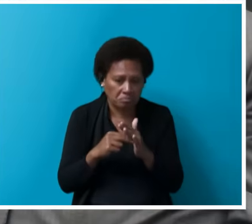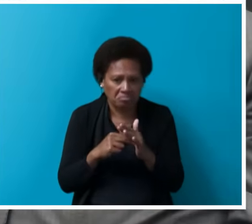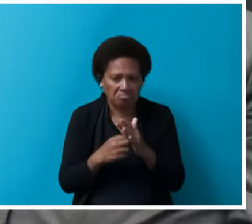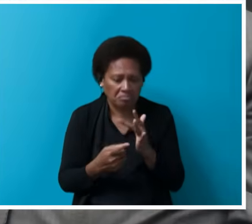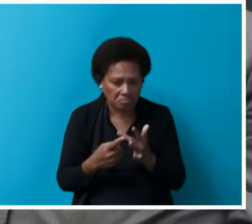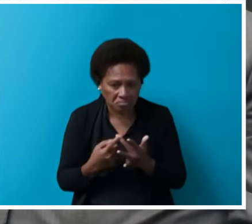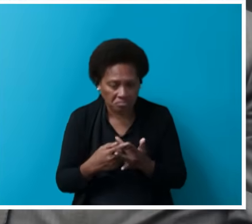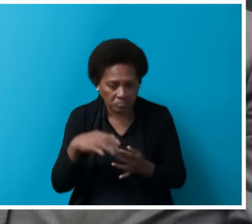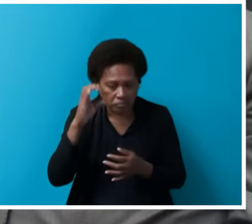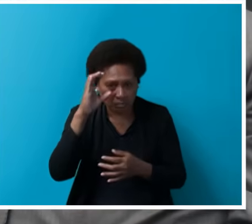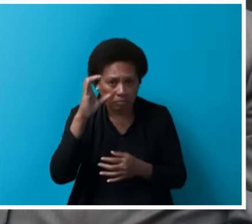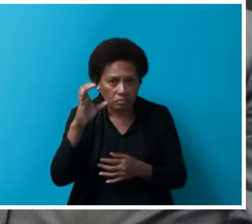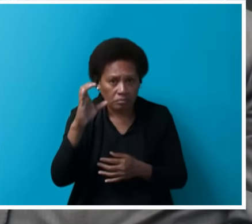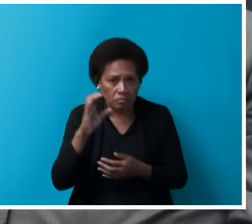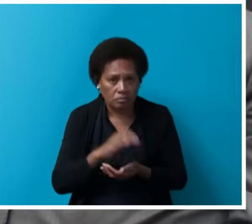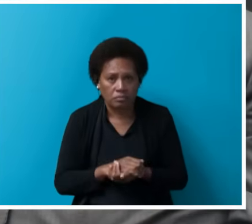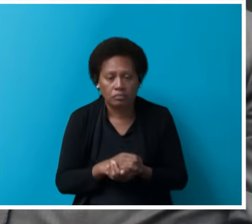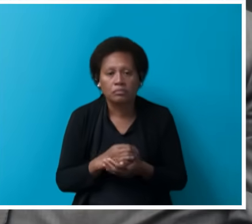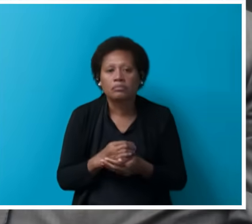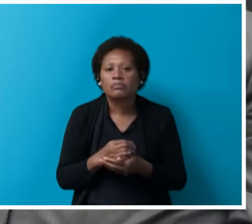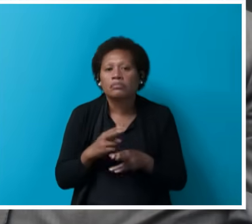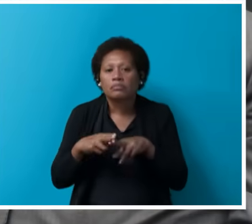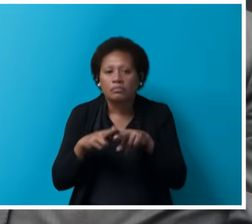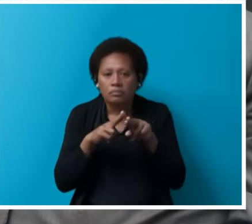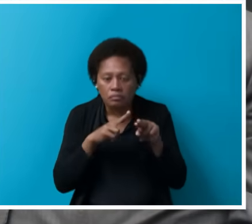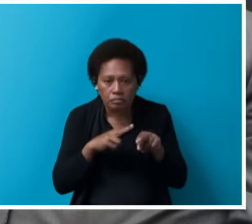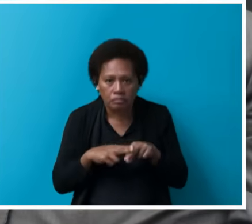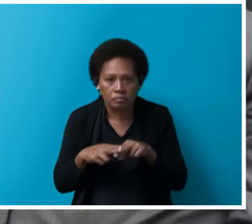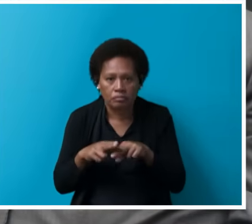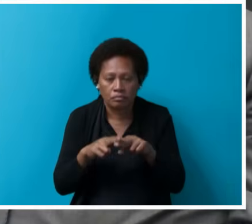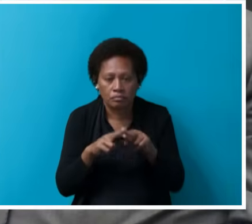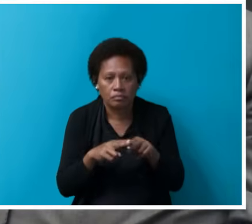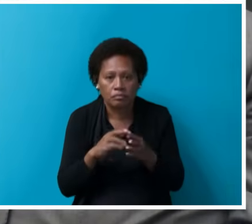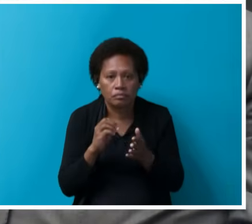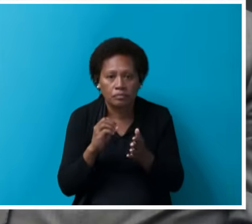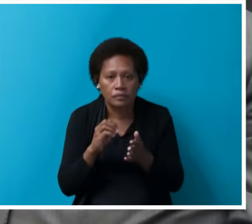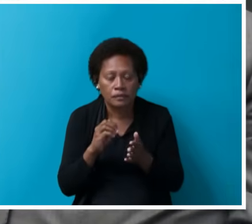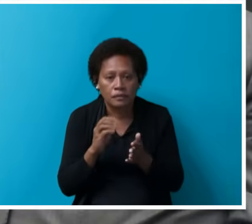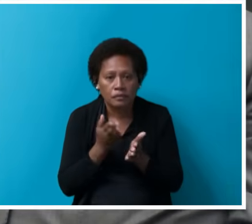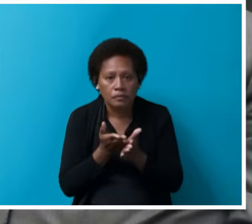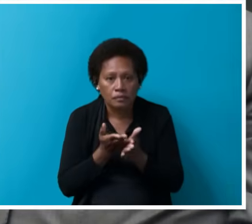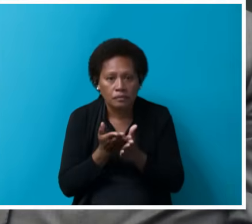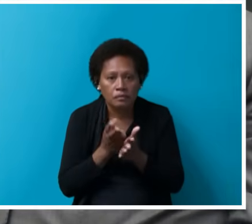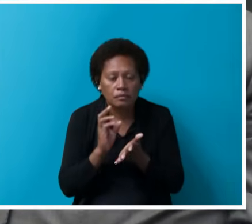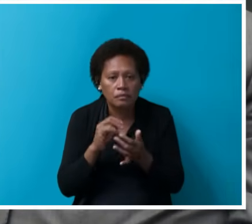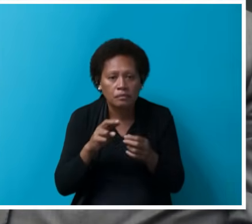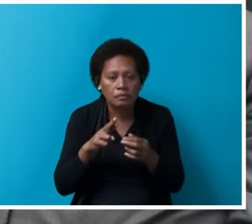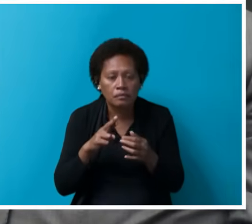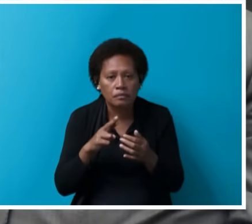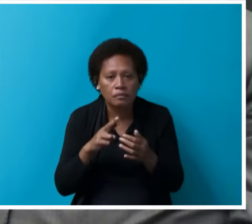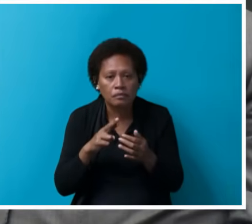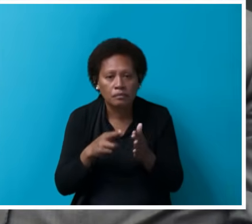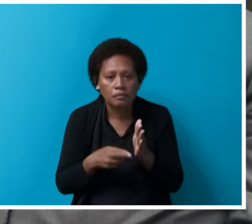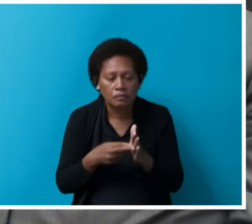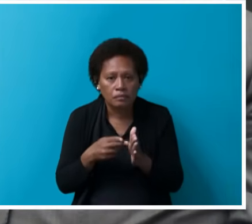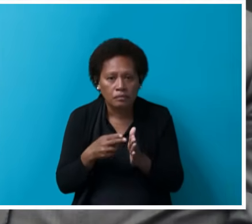actually find that Fiji, the savings rate, the tax rate, plus, Mr. Speaker, say we have not